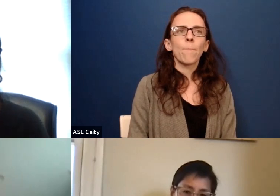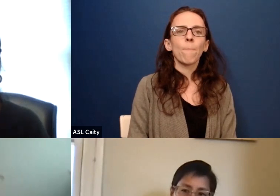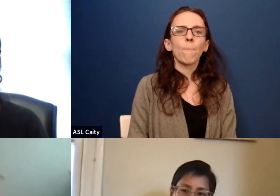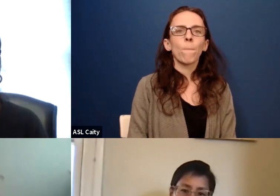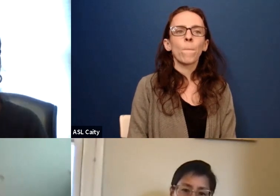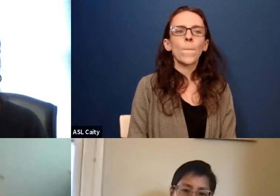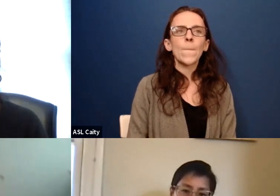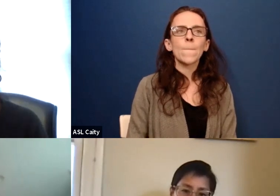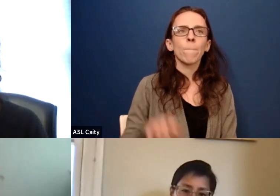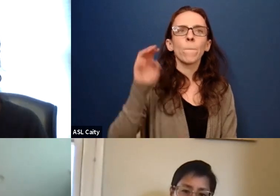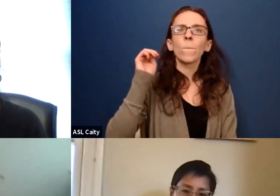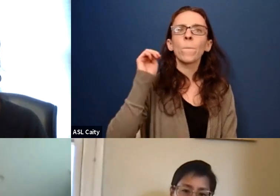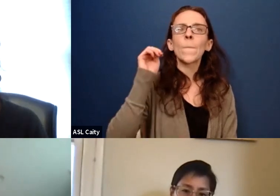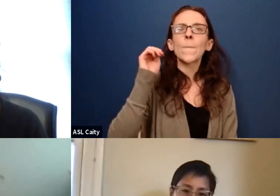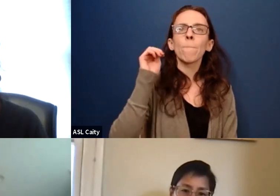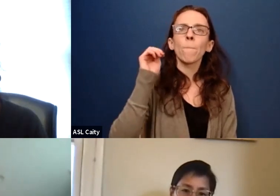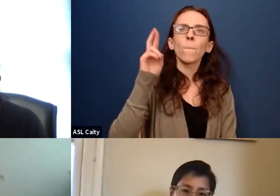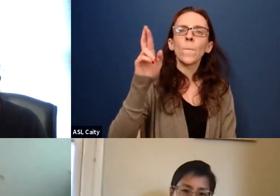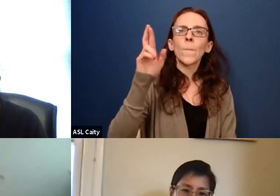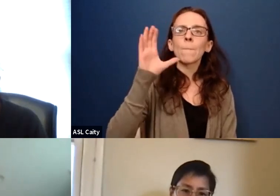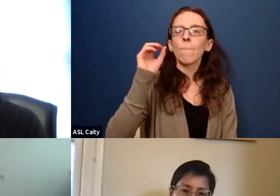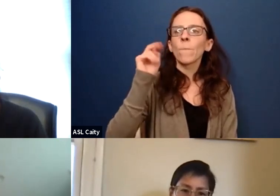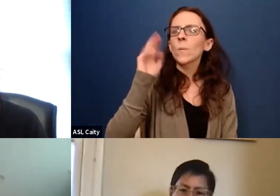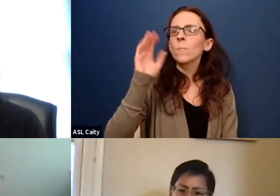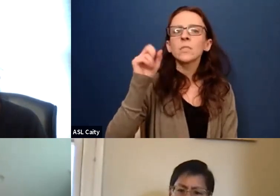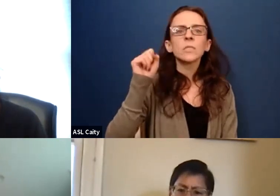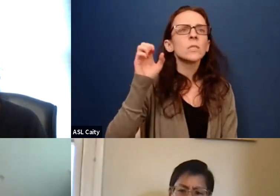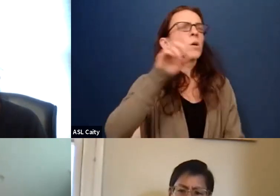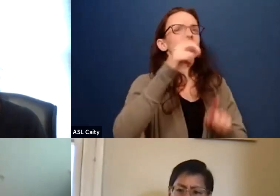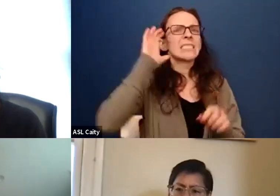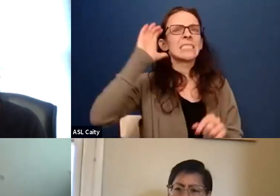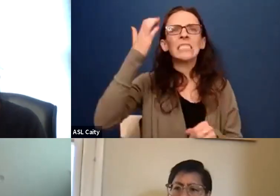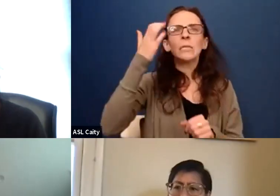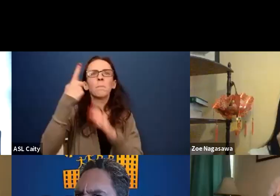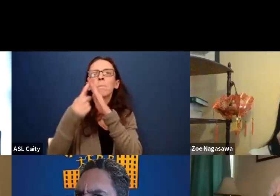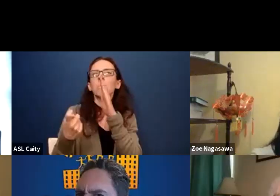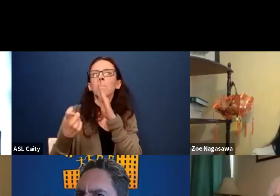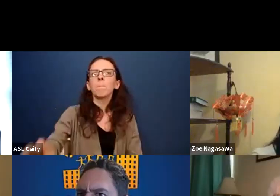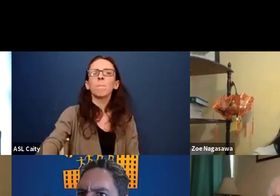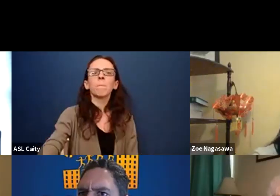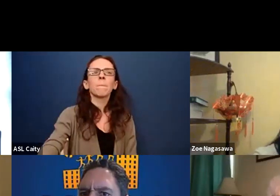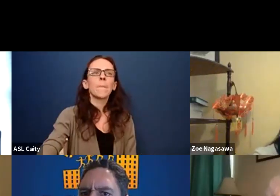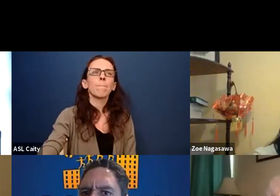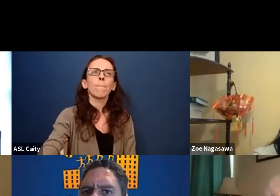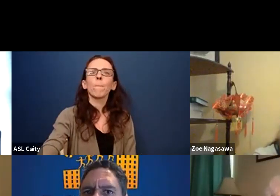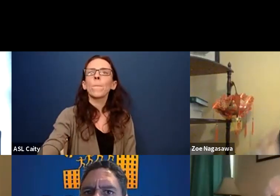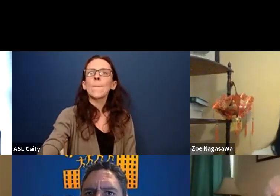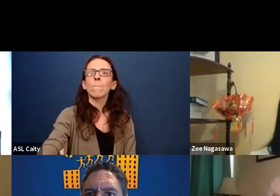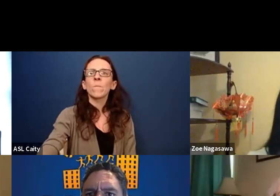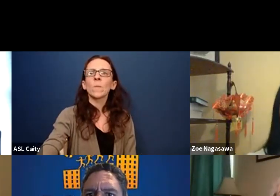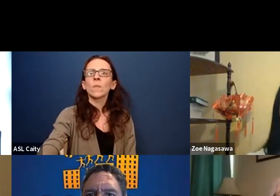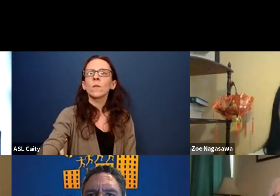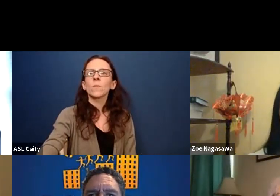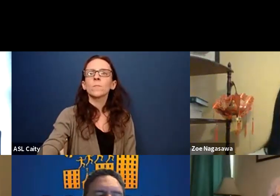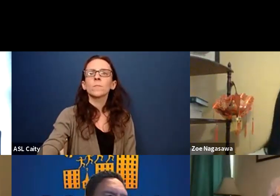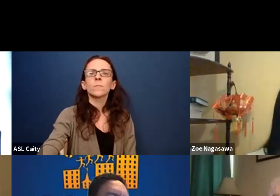Mr. Contempasses? It looks like we may have lost him. Oh, yes, Actually, okay, there he is. there